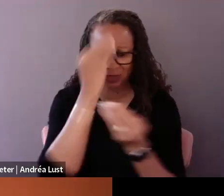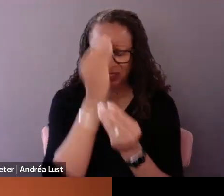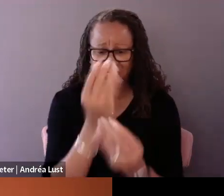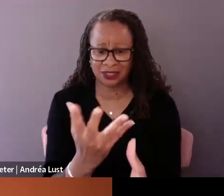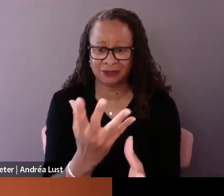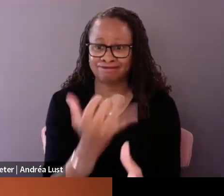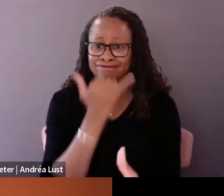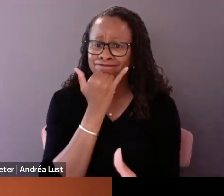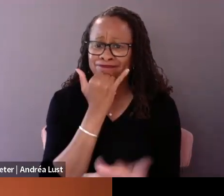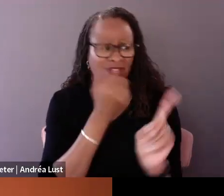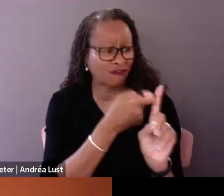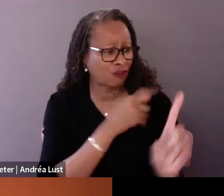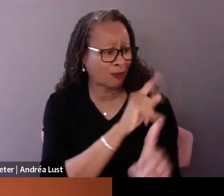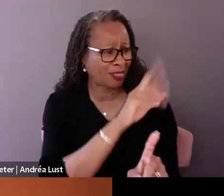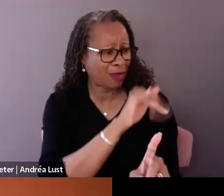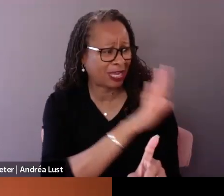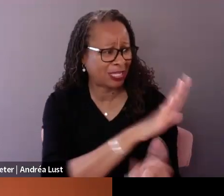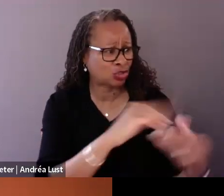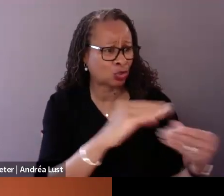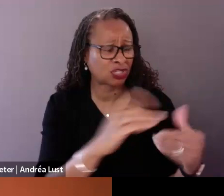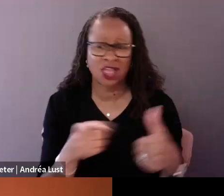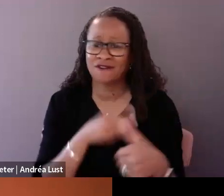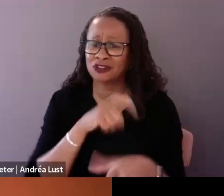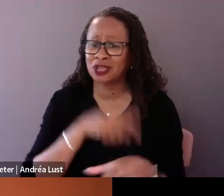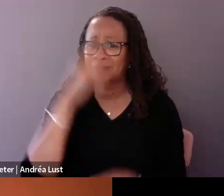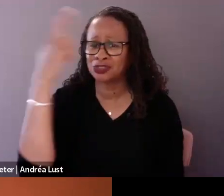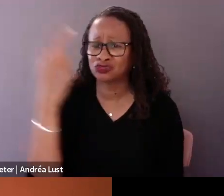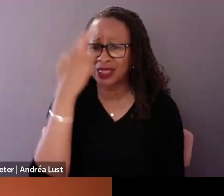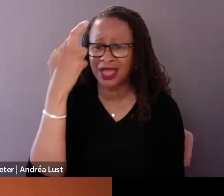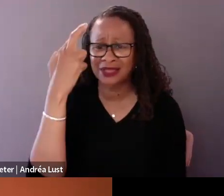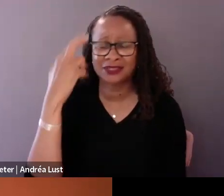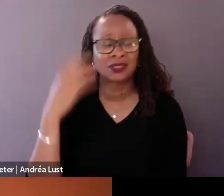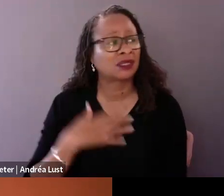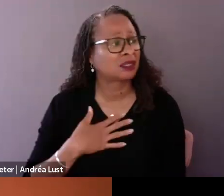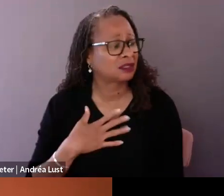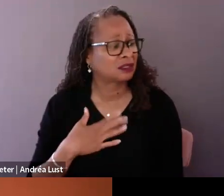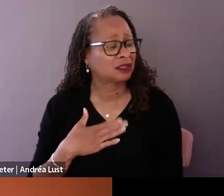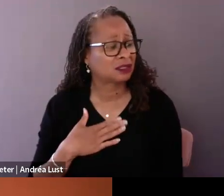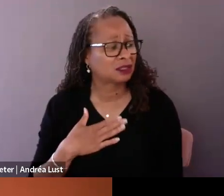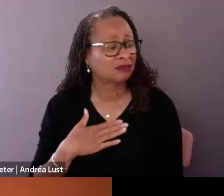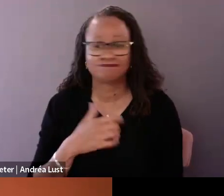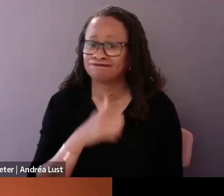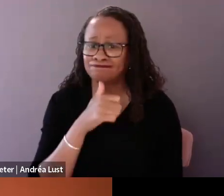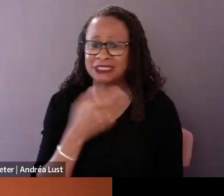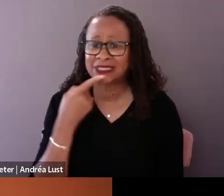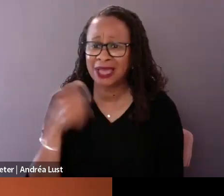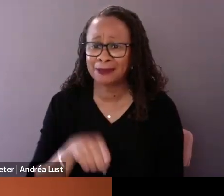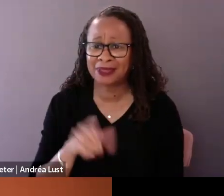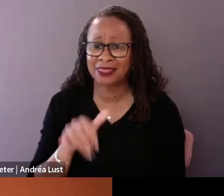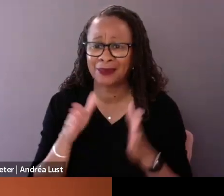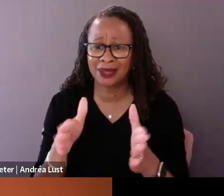is actually Larry's. And for the first time, she's realizing that that didn't actually happen to